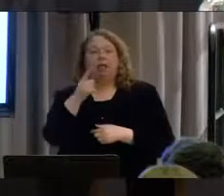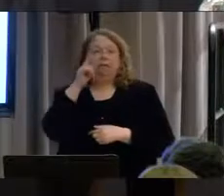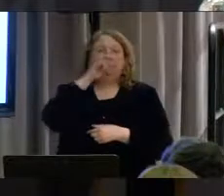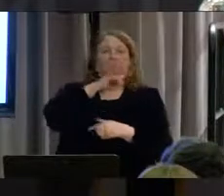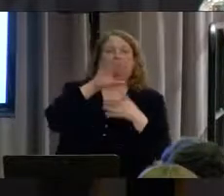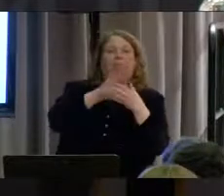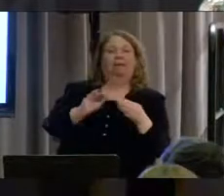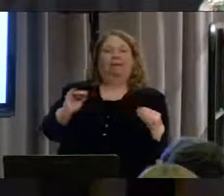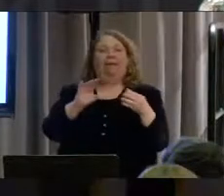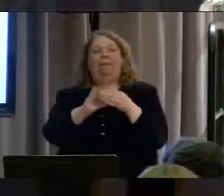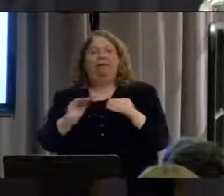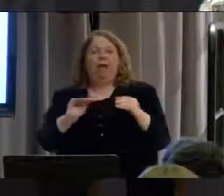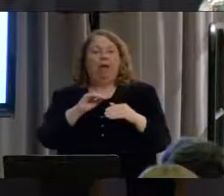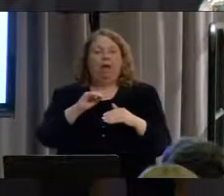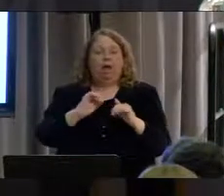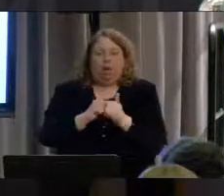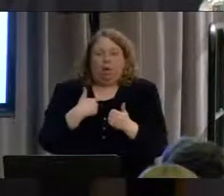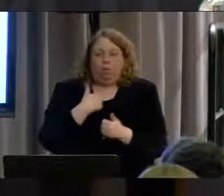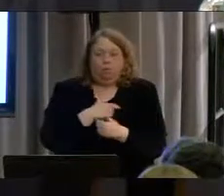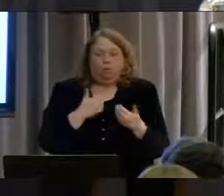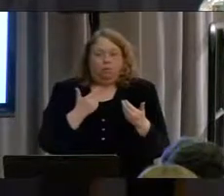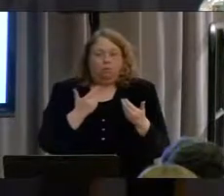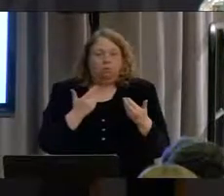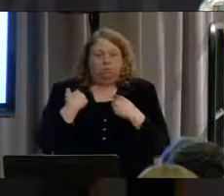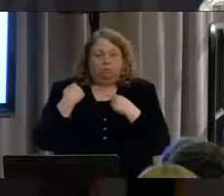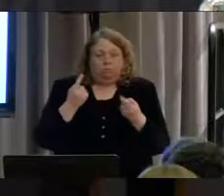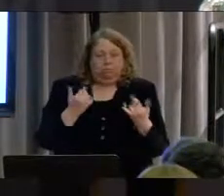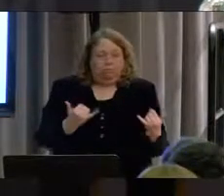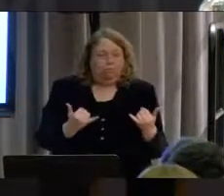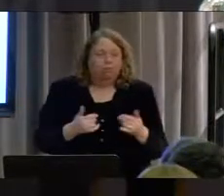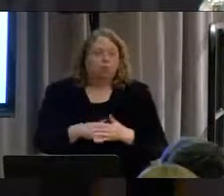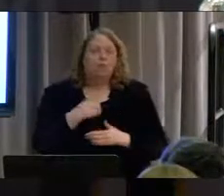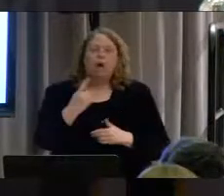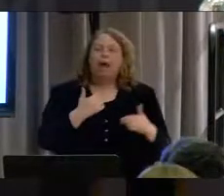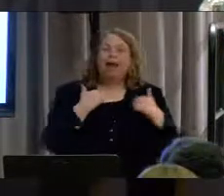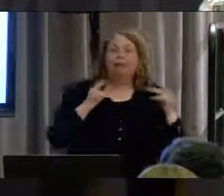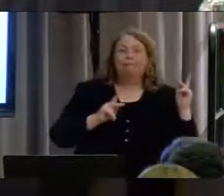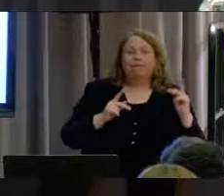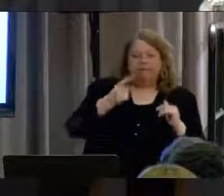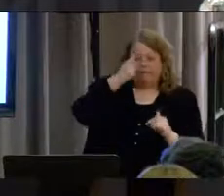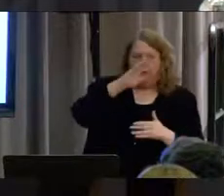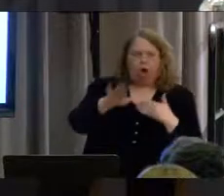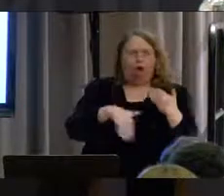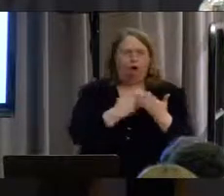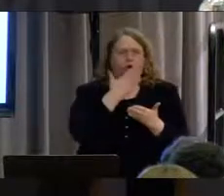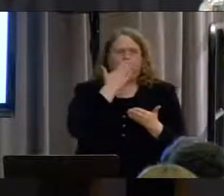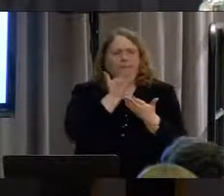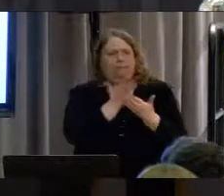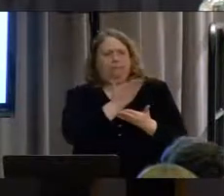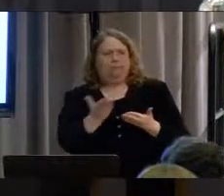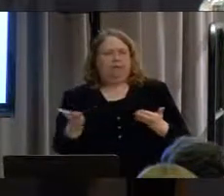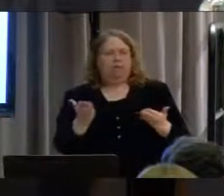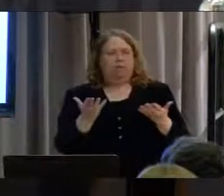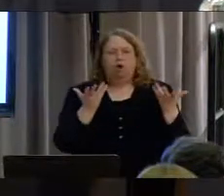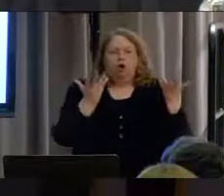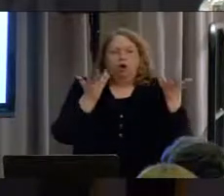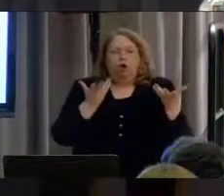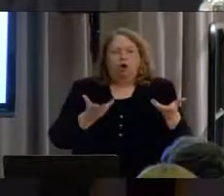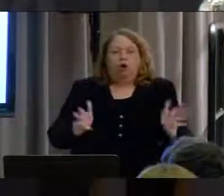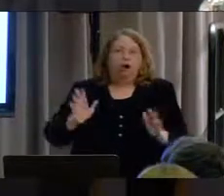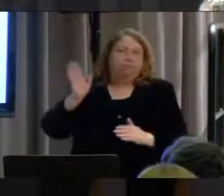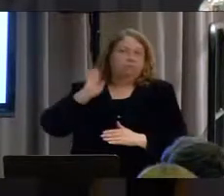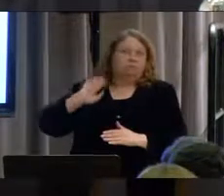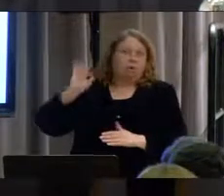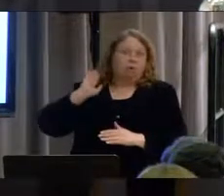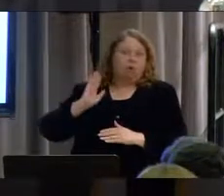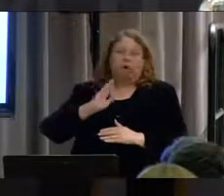we are. And so as a result, I find two things. One, young people think that all the good people we've ever going to have already been here and gone.